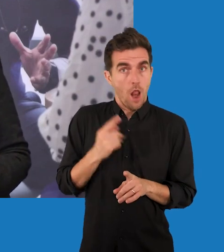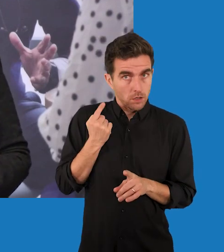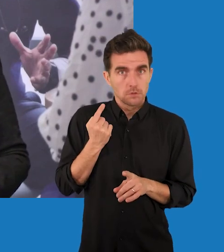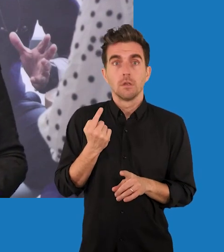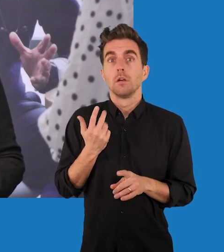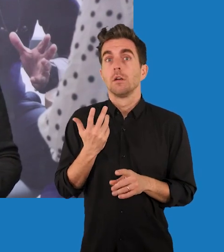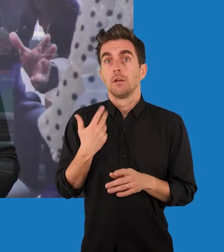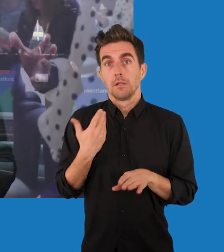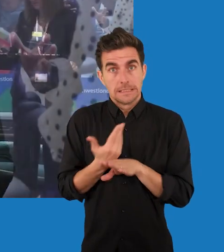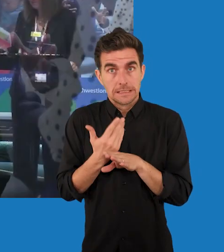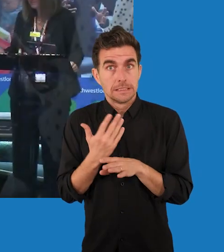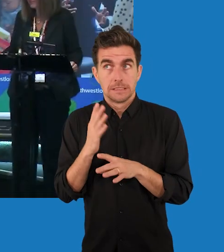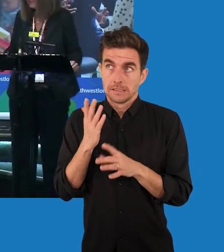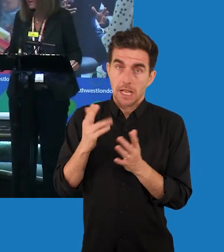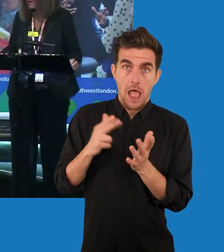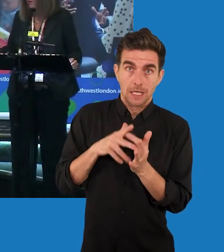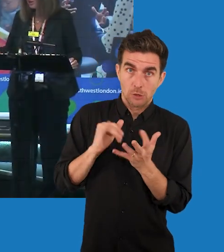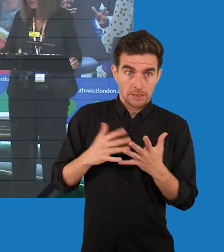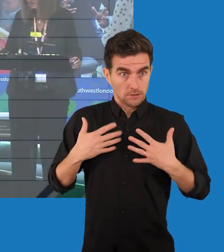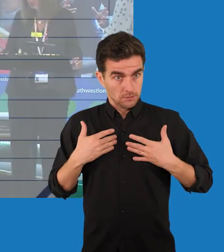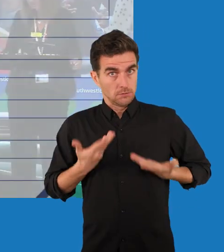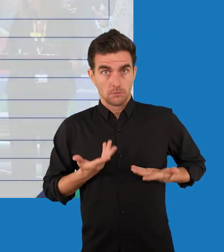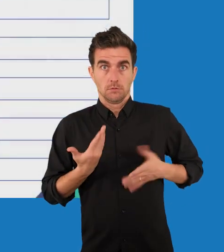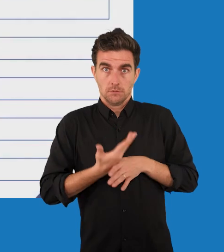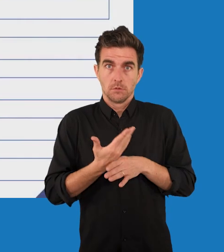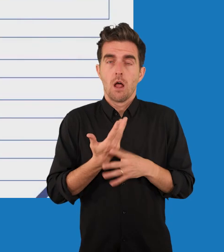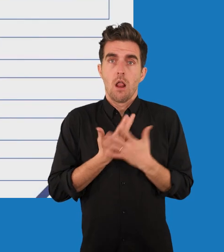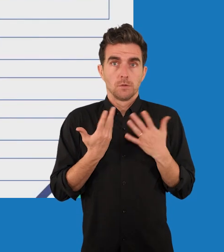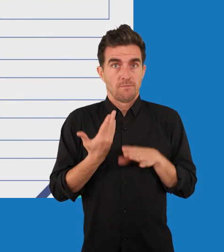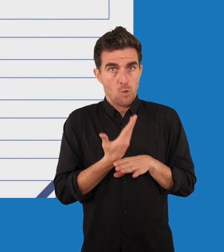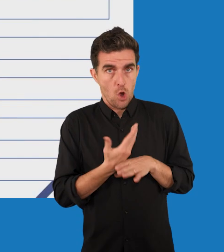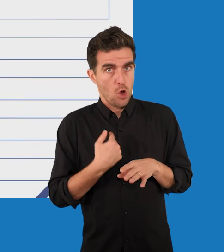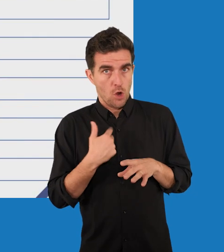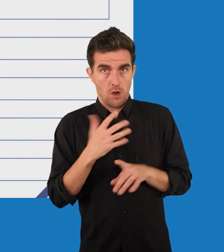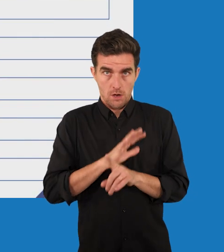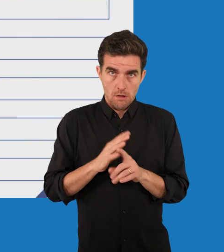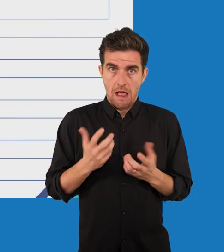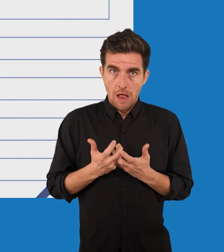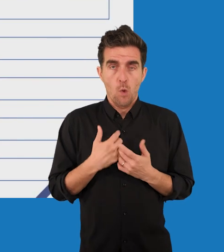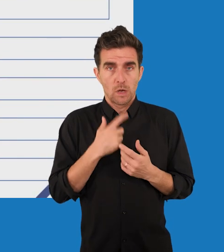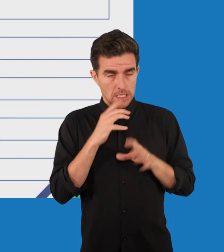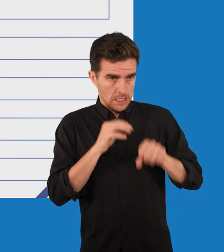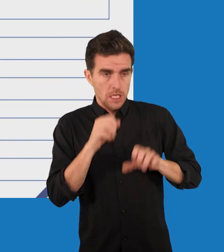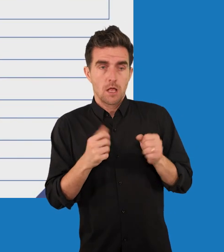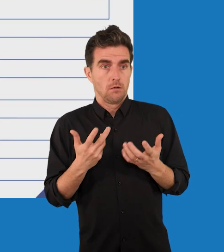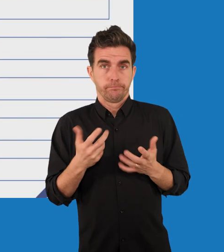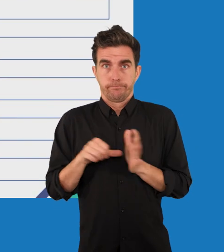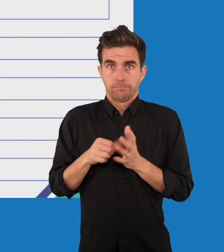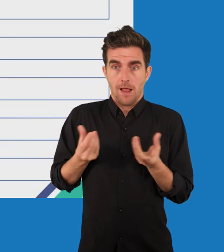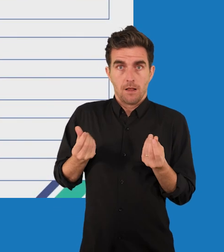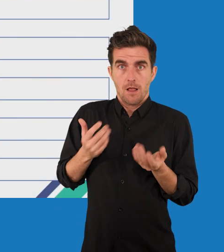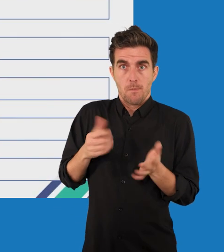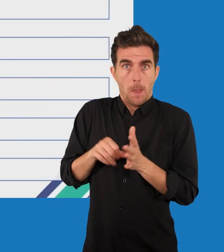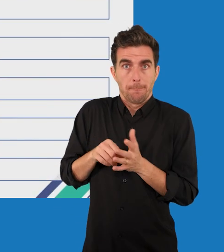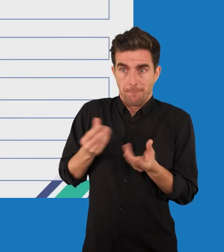do across South West London. Which takes me on to our missions as an NHS. We have identified, as